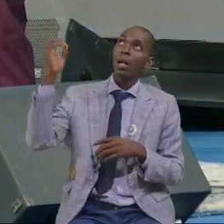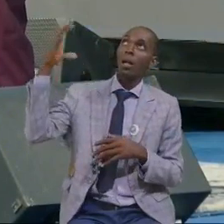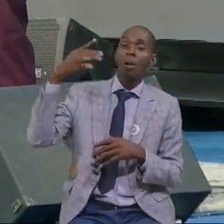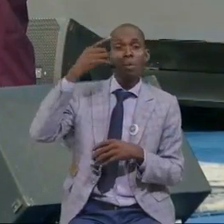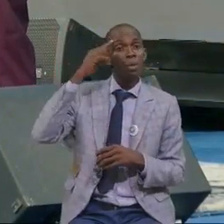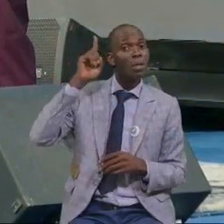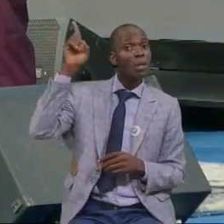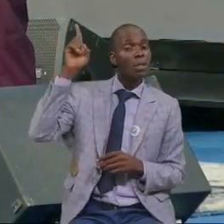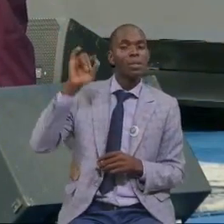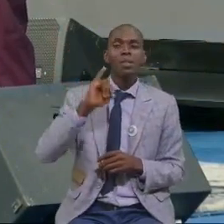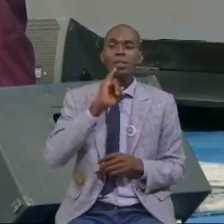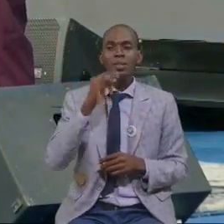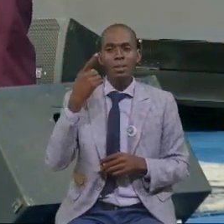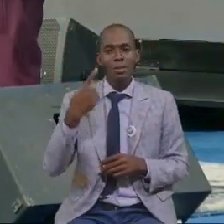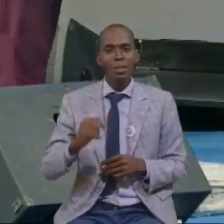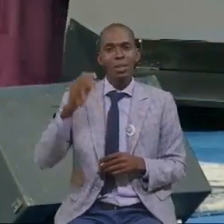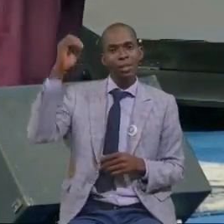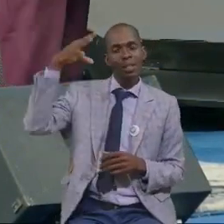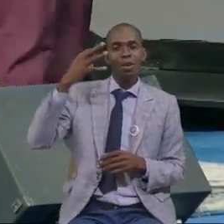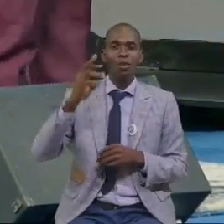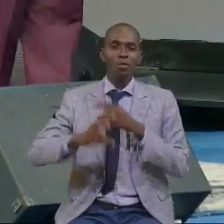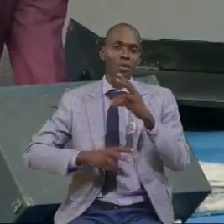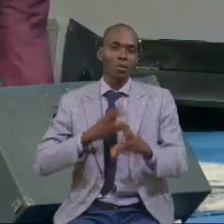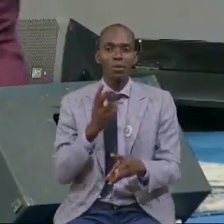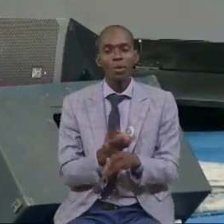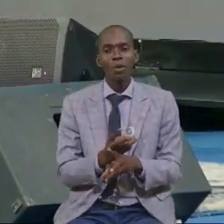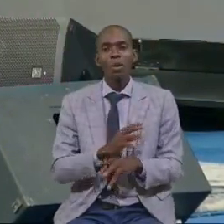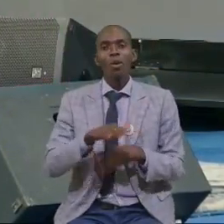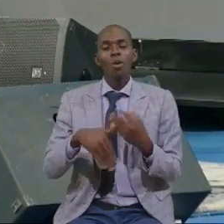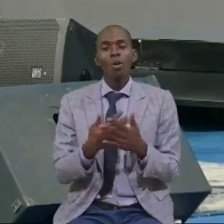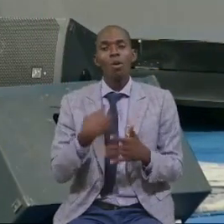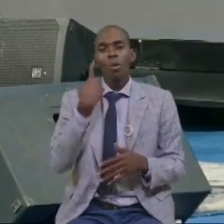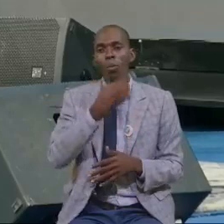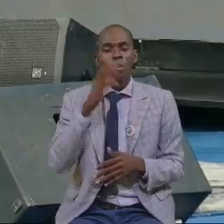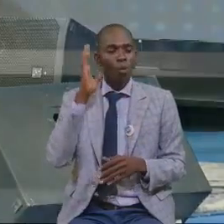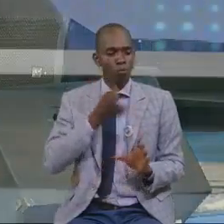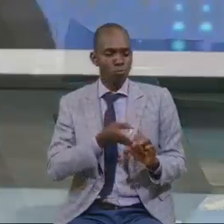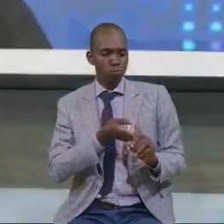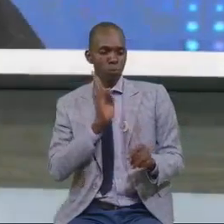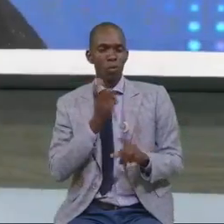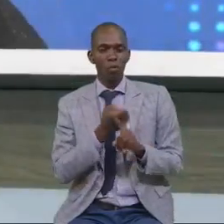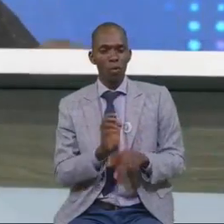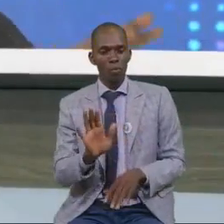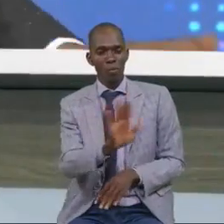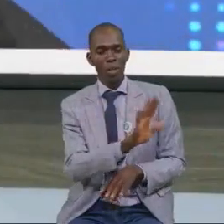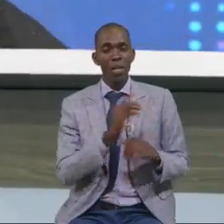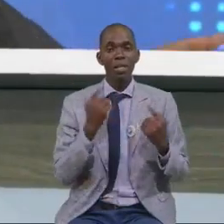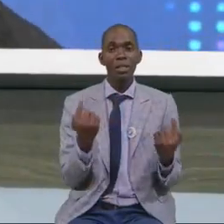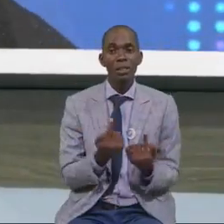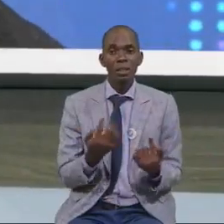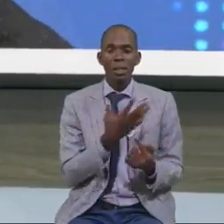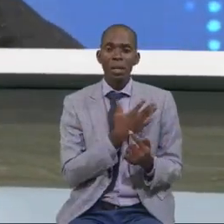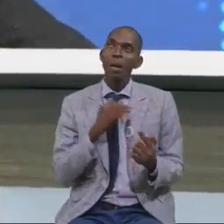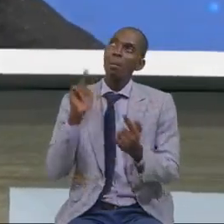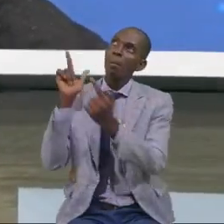is the light of the world. Those who will come out of their sin and come to the